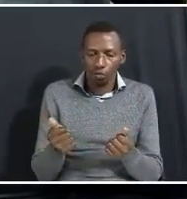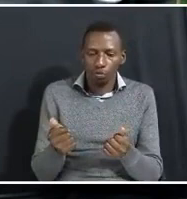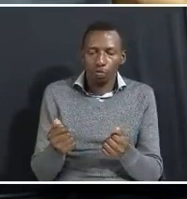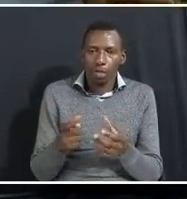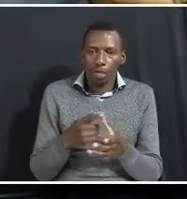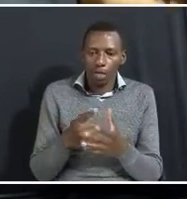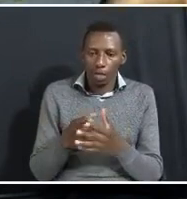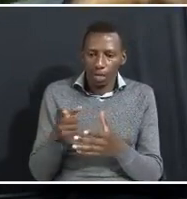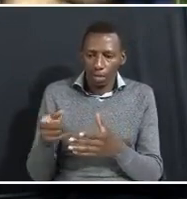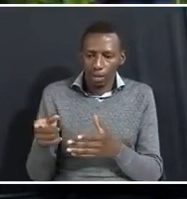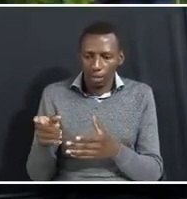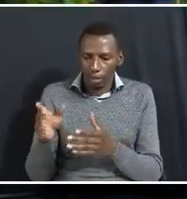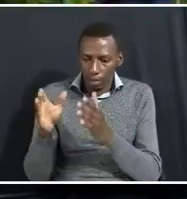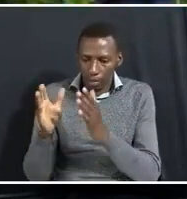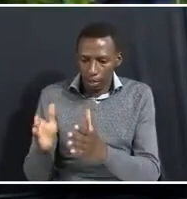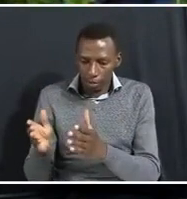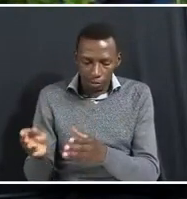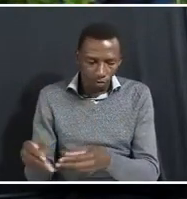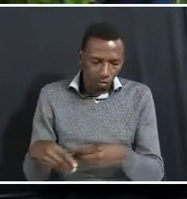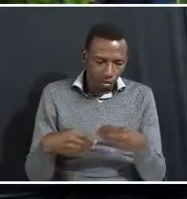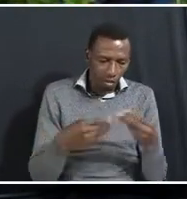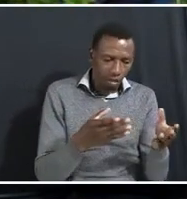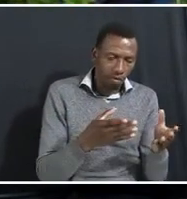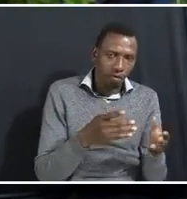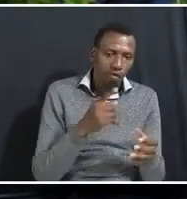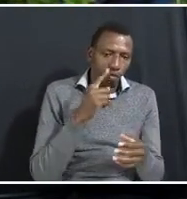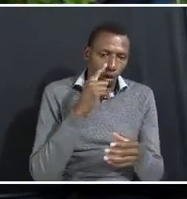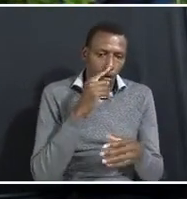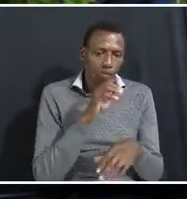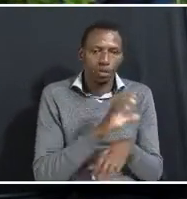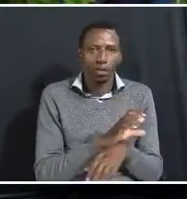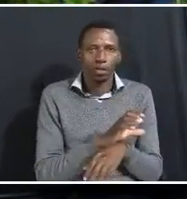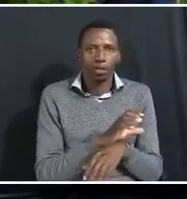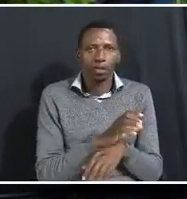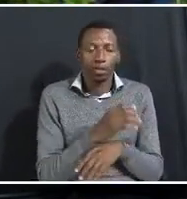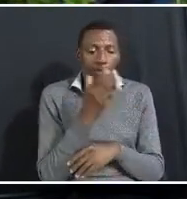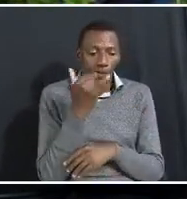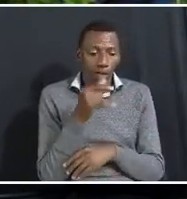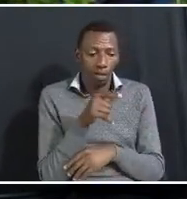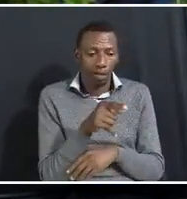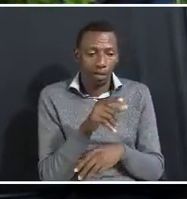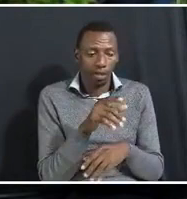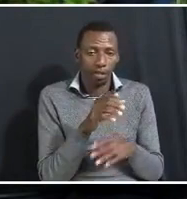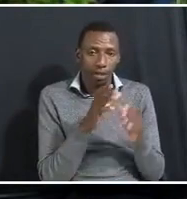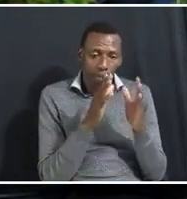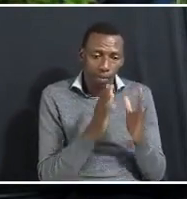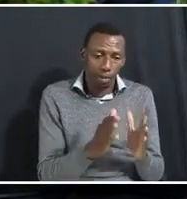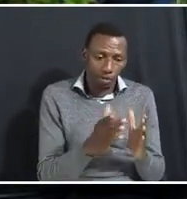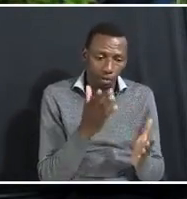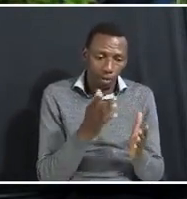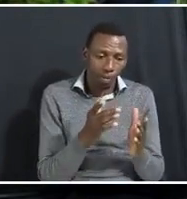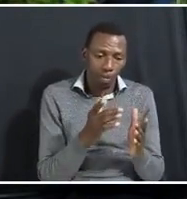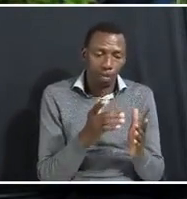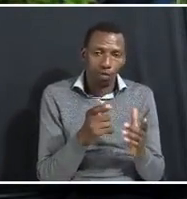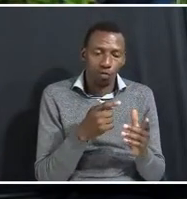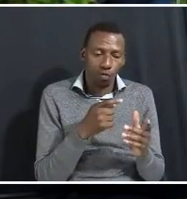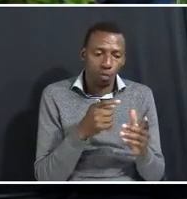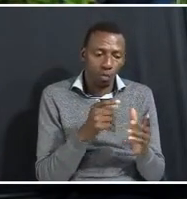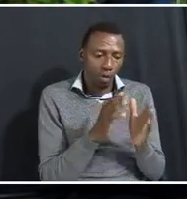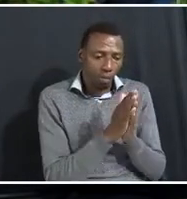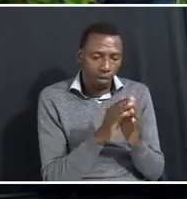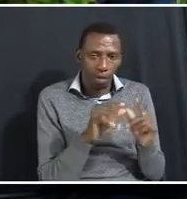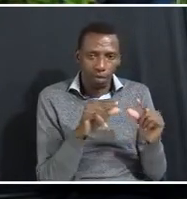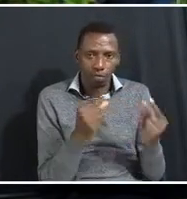be able to hand this person to the home church, because this person must be coming from somewhere. So it is